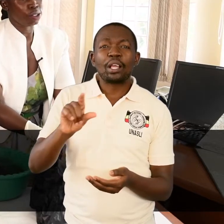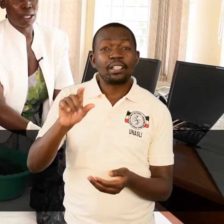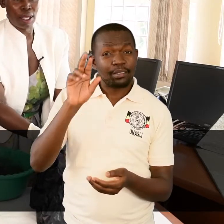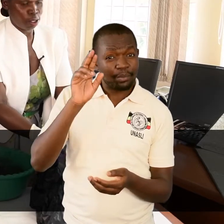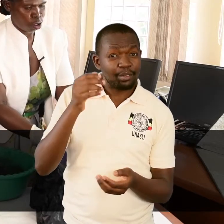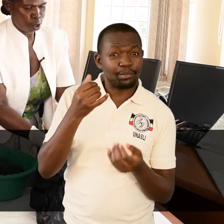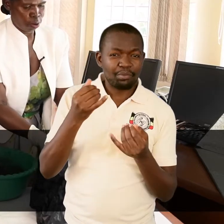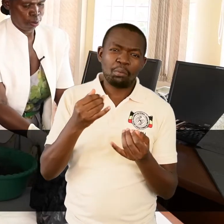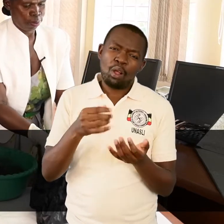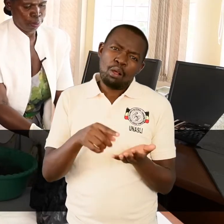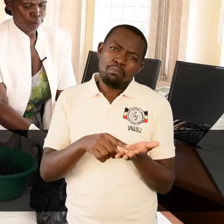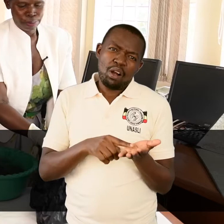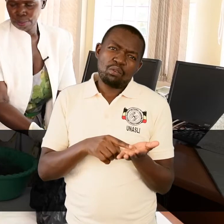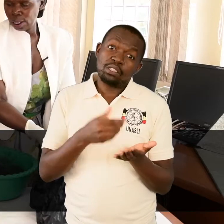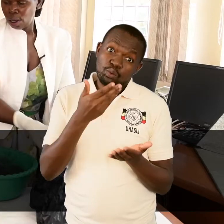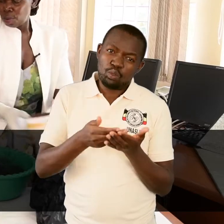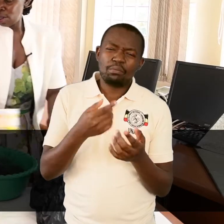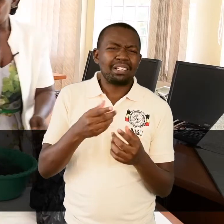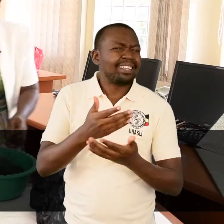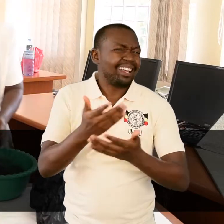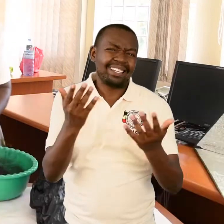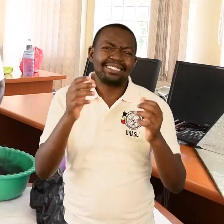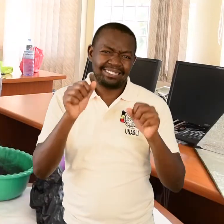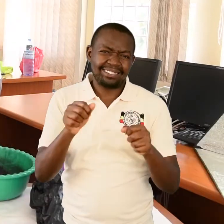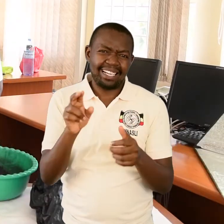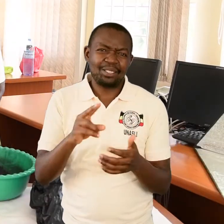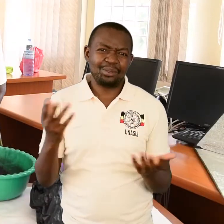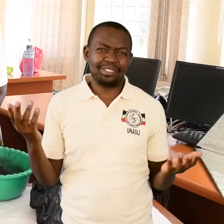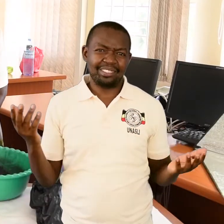can use any soil. When you have